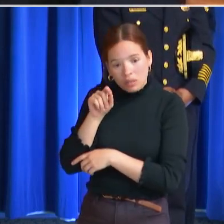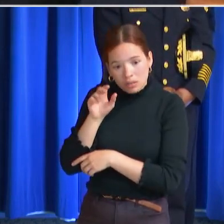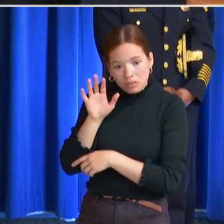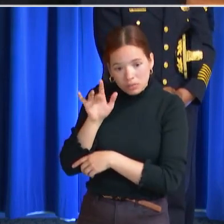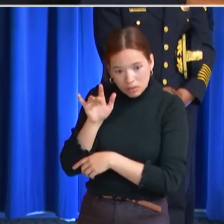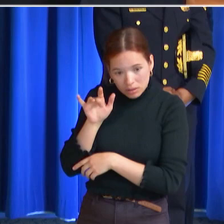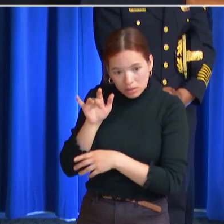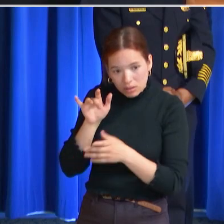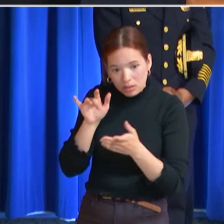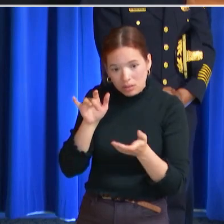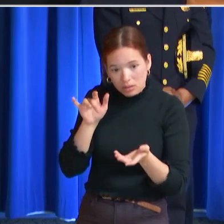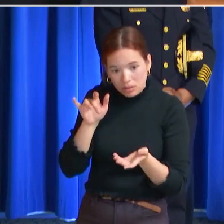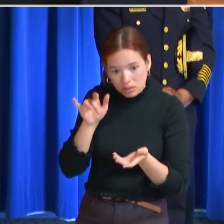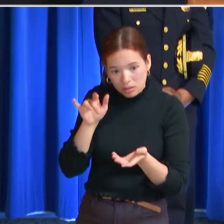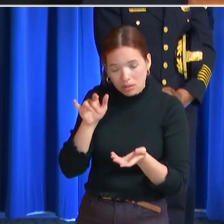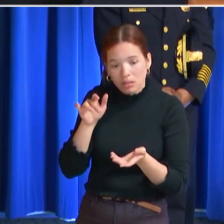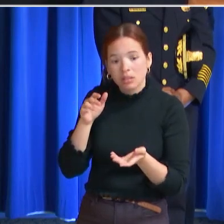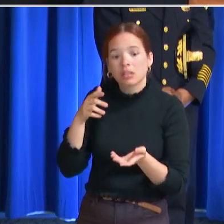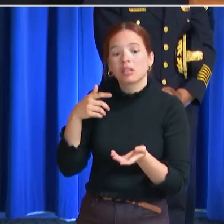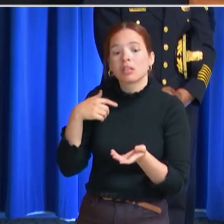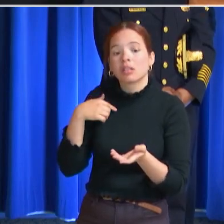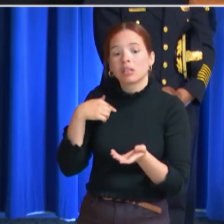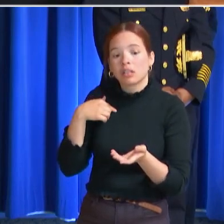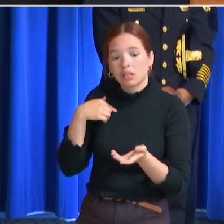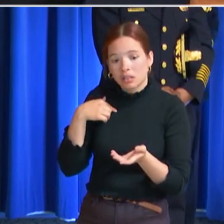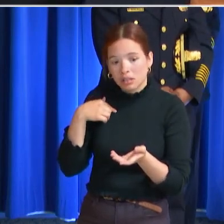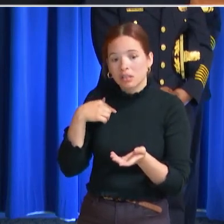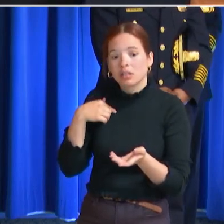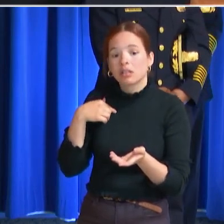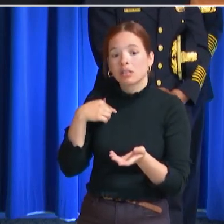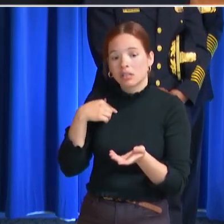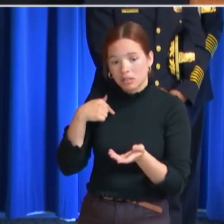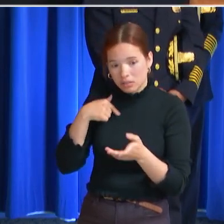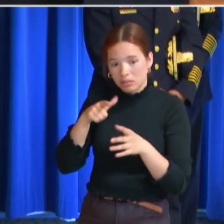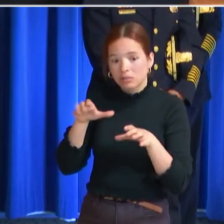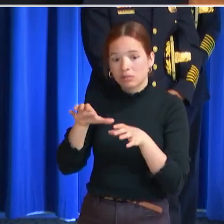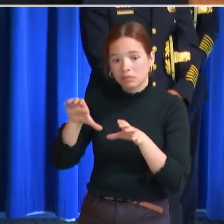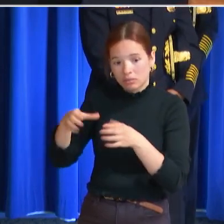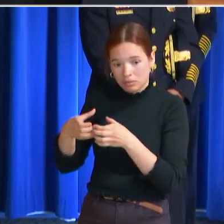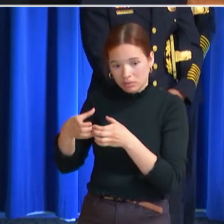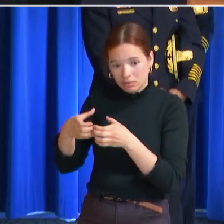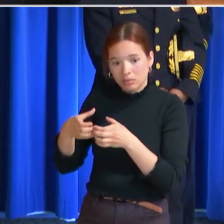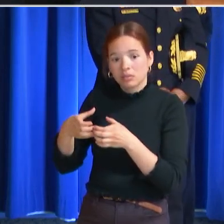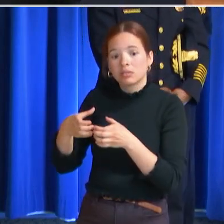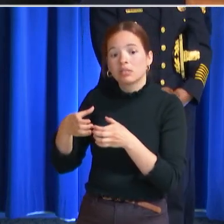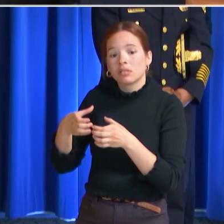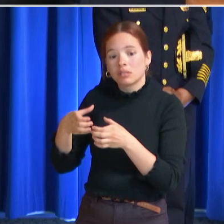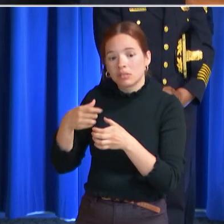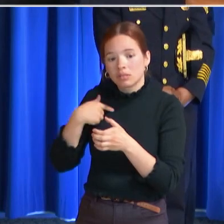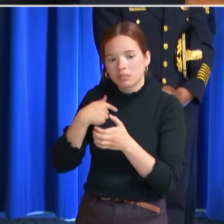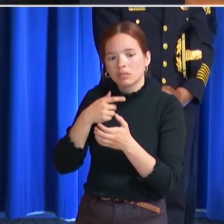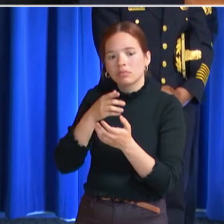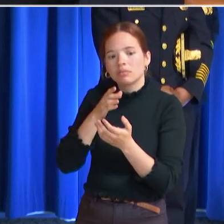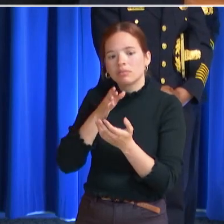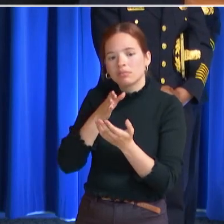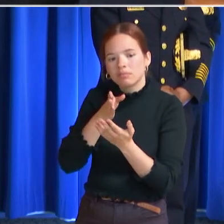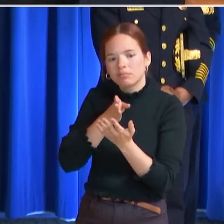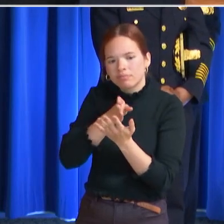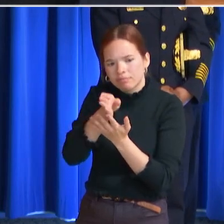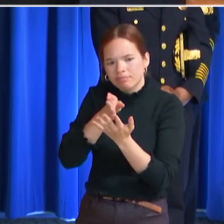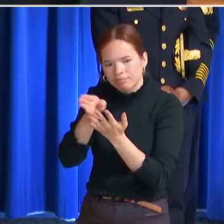of the things that we did. One of the work groups we did, one of our pillars is impactful community engagement. So we opened it up